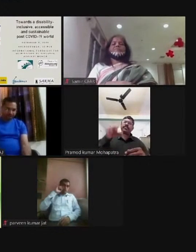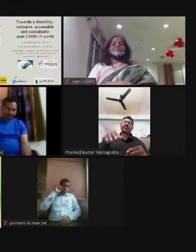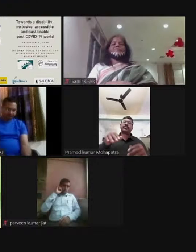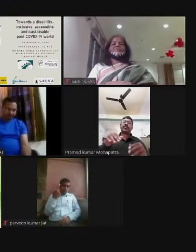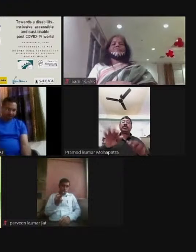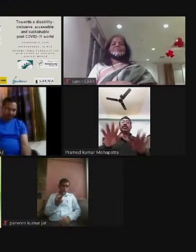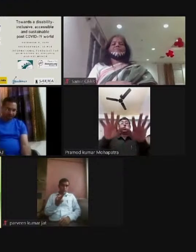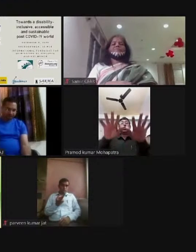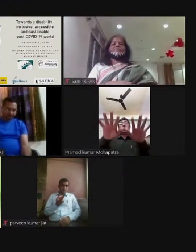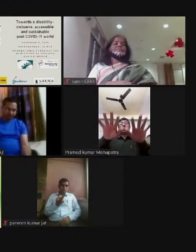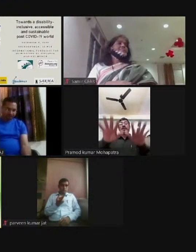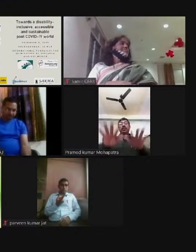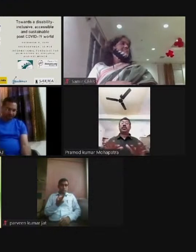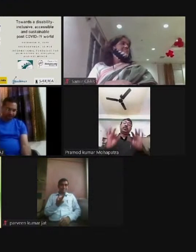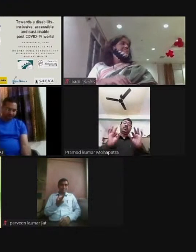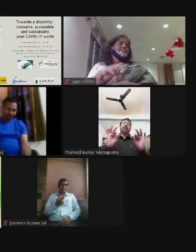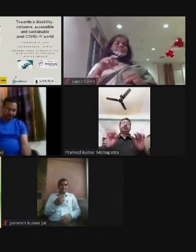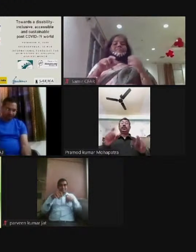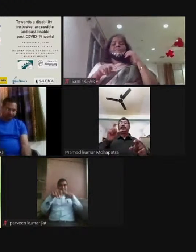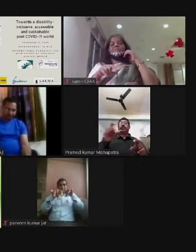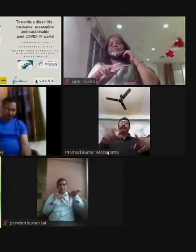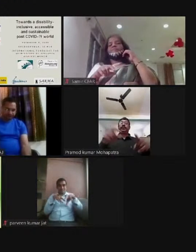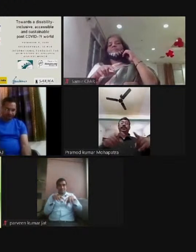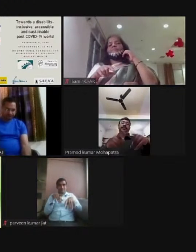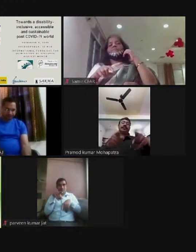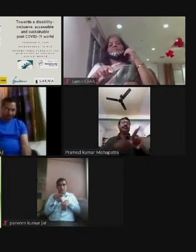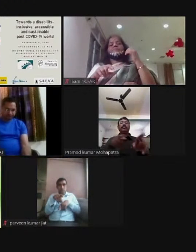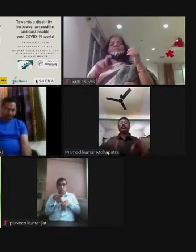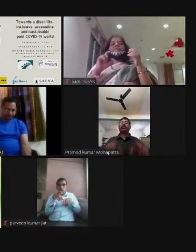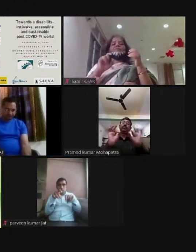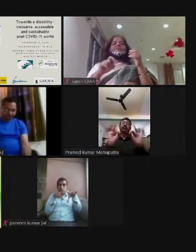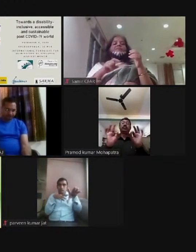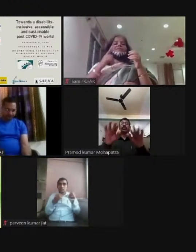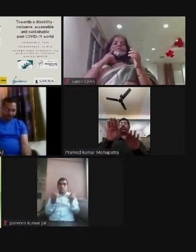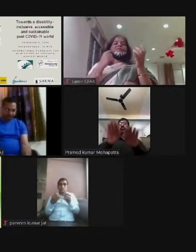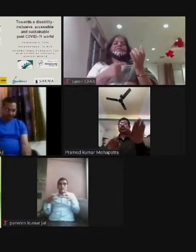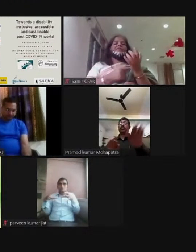suppose when we talk about sustainable cities and communities,